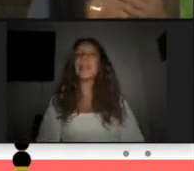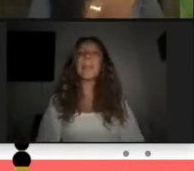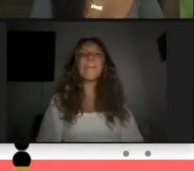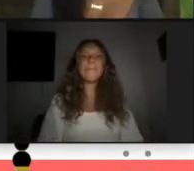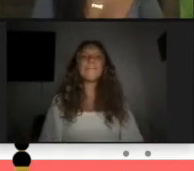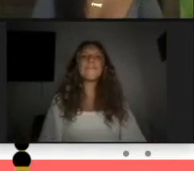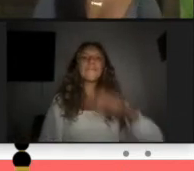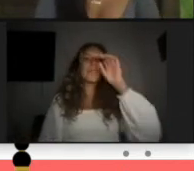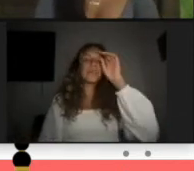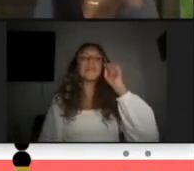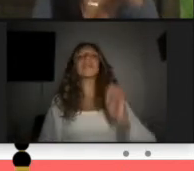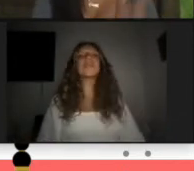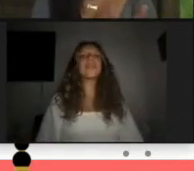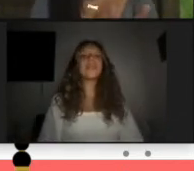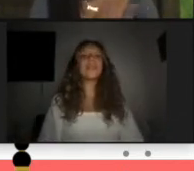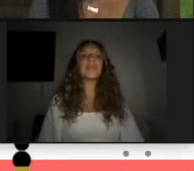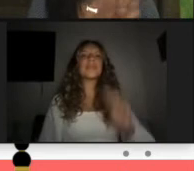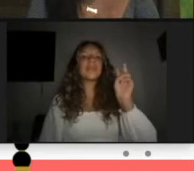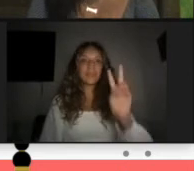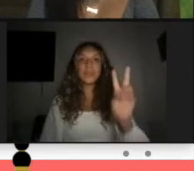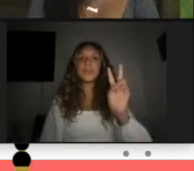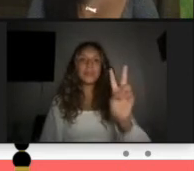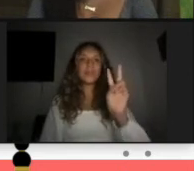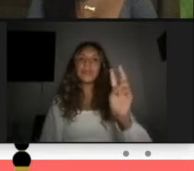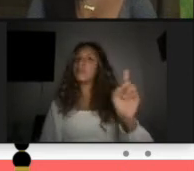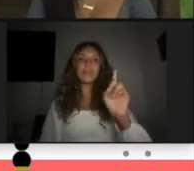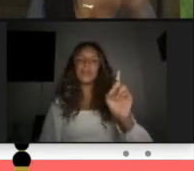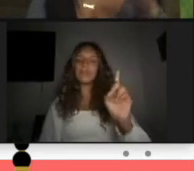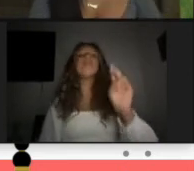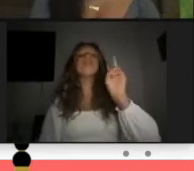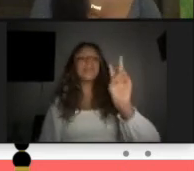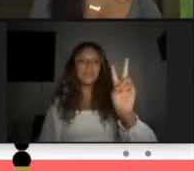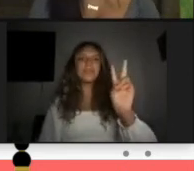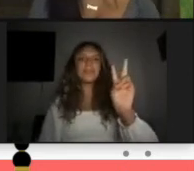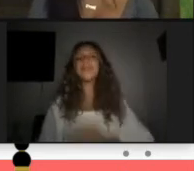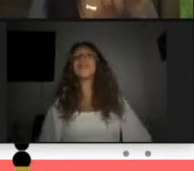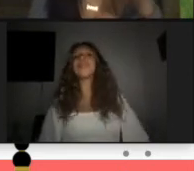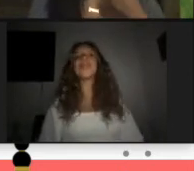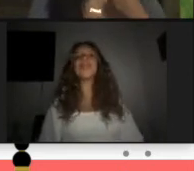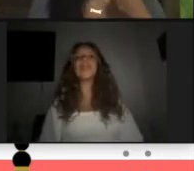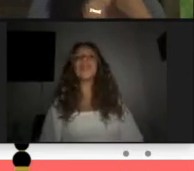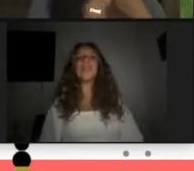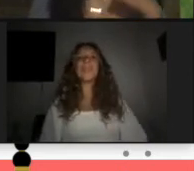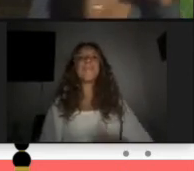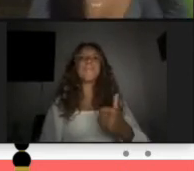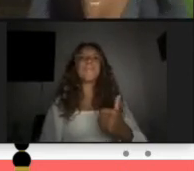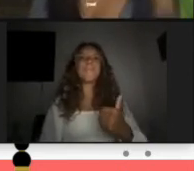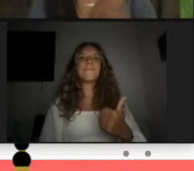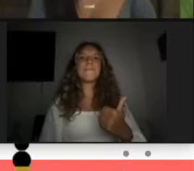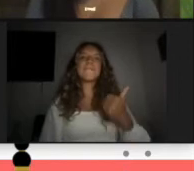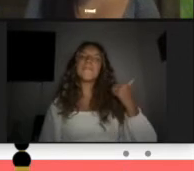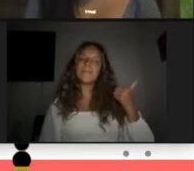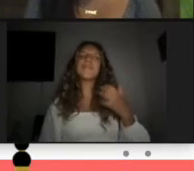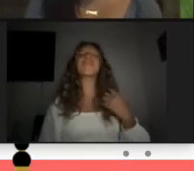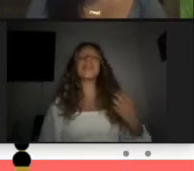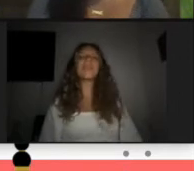what that means is that there will be two assemblies this month one today which is tuesday and one tomorrow which